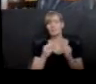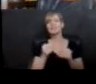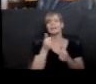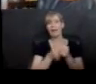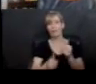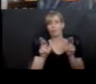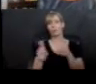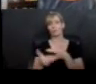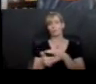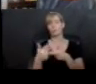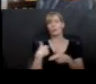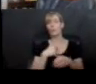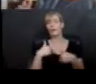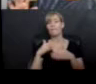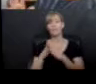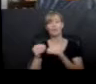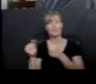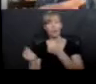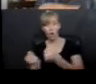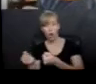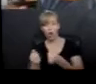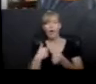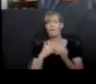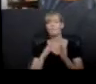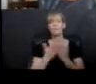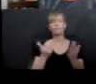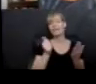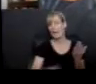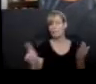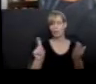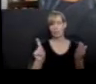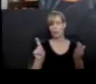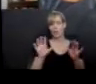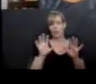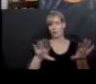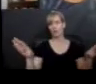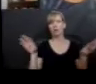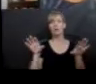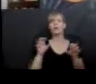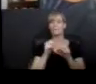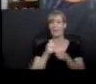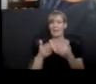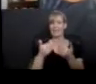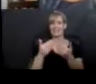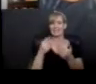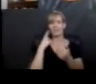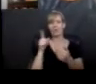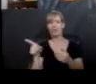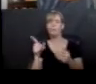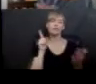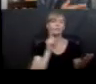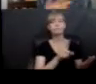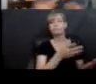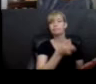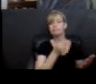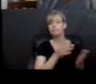We have books in the car. So just having books just everywhere to make it easy to pick them up. And also, you know, if